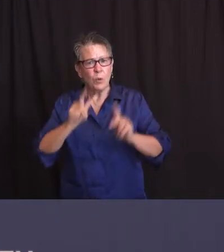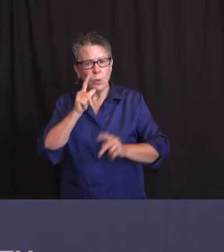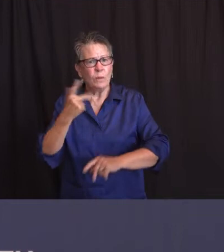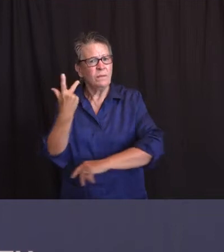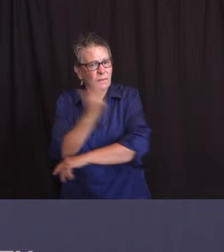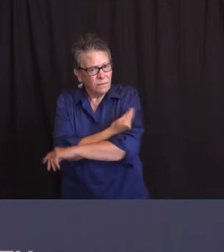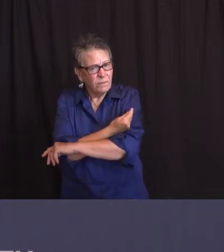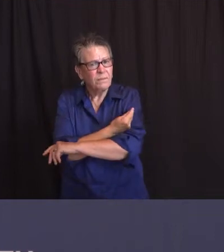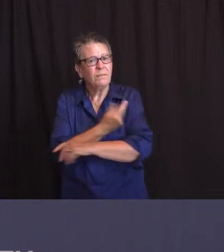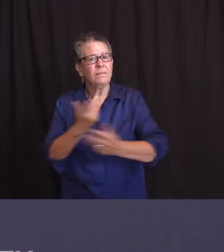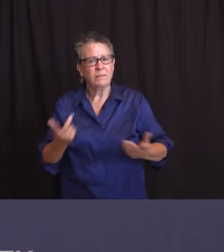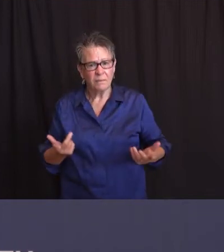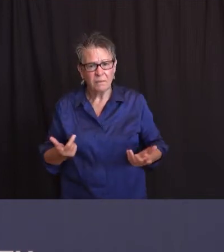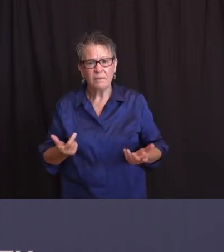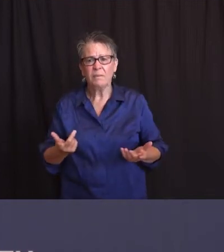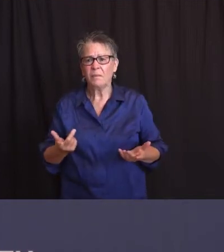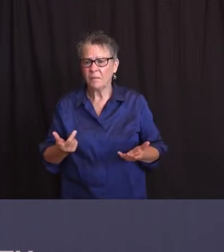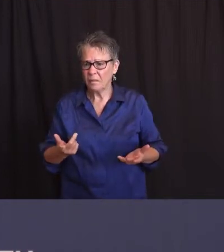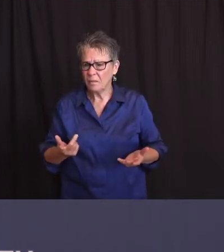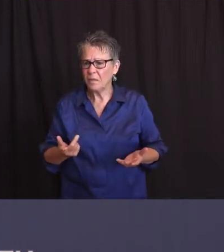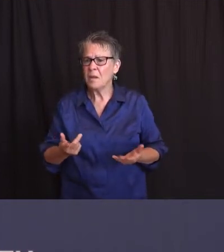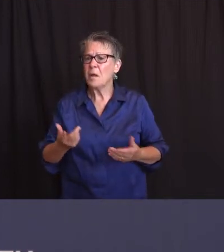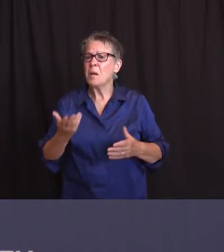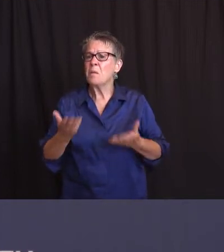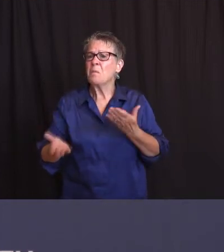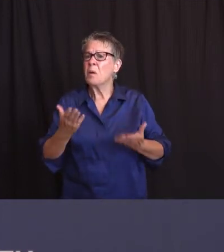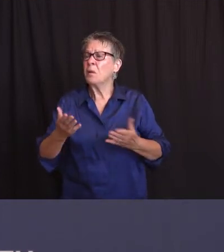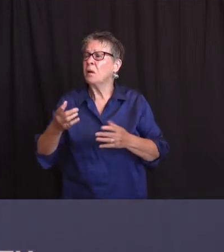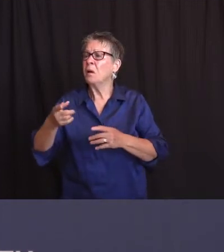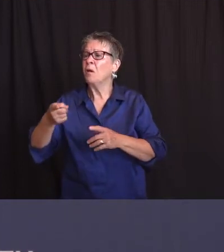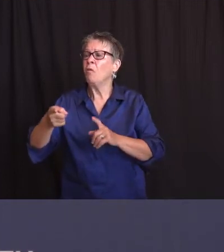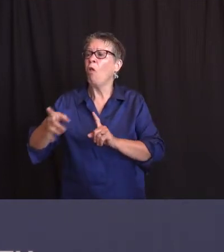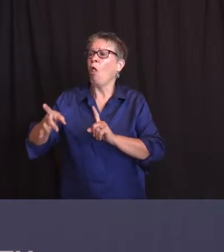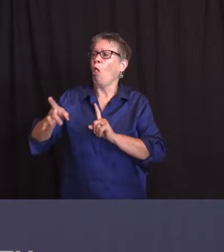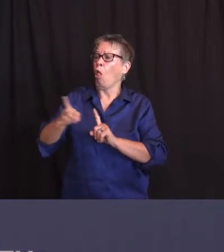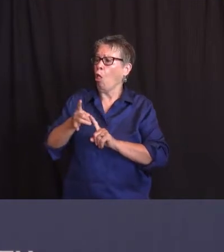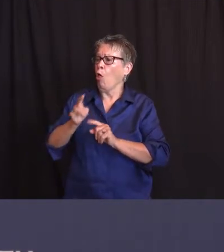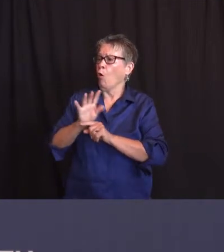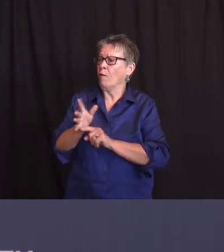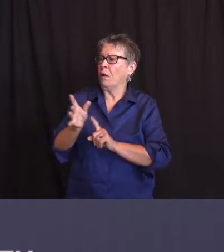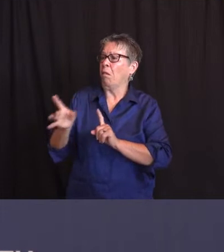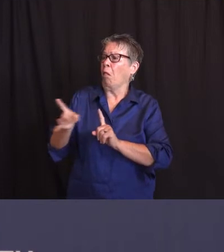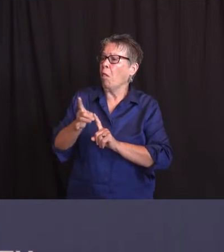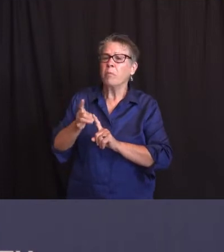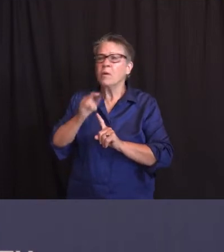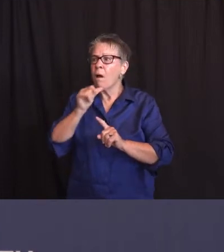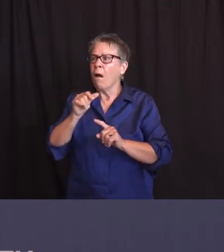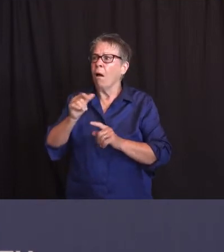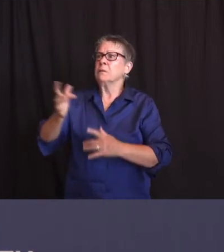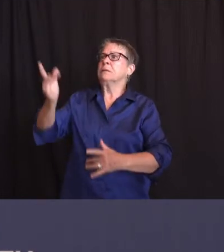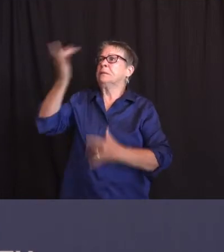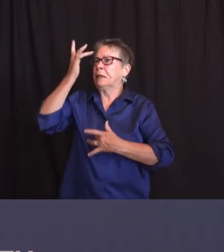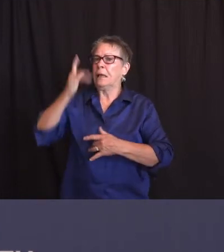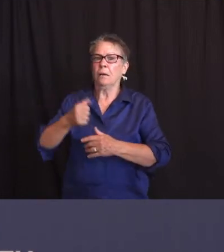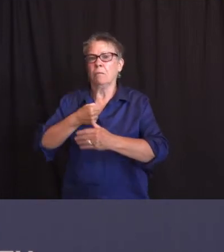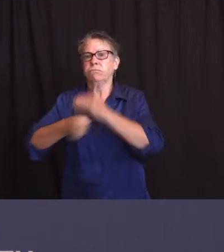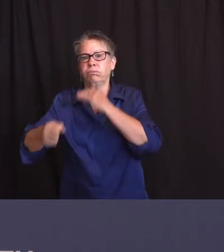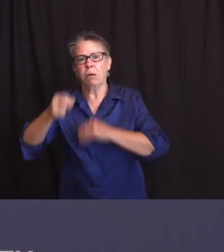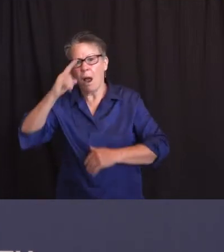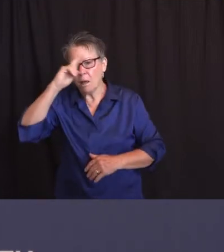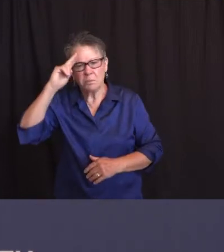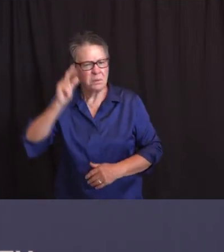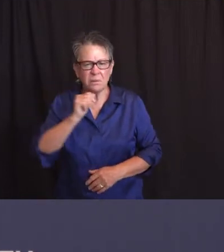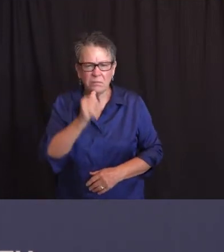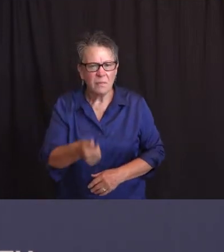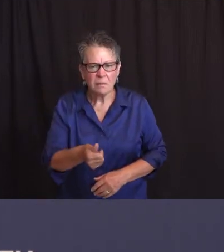99.999% that you won't die. Folks have to hear that, and that's the reason why we're saying this. They have to understand what they're dealing